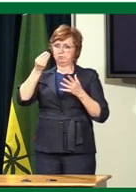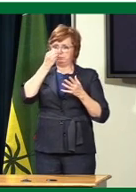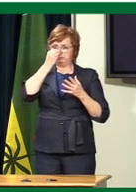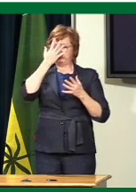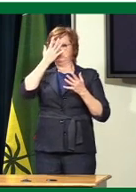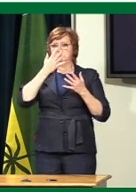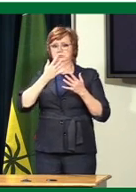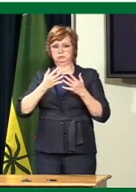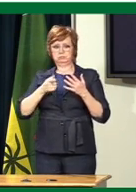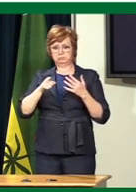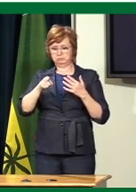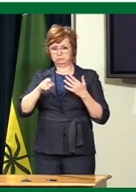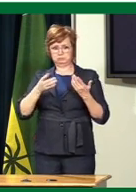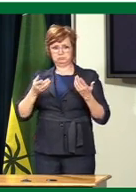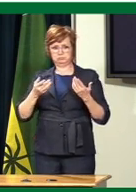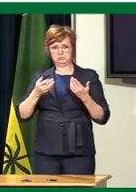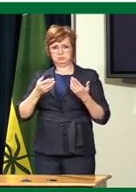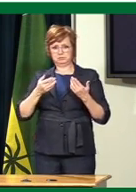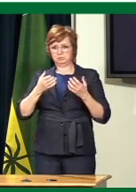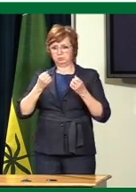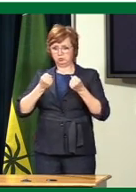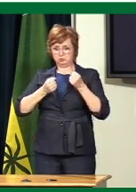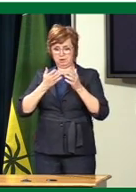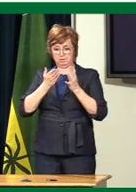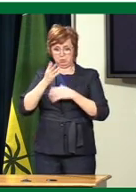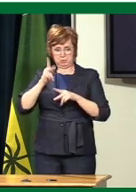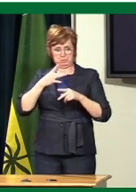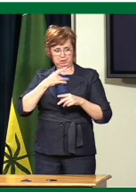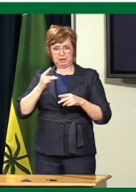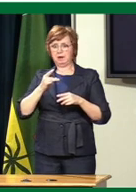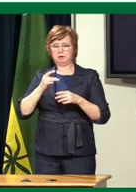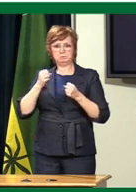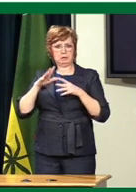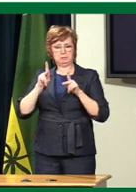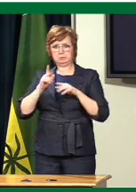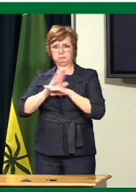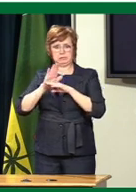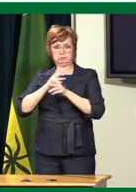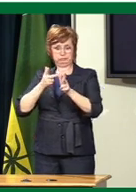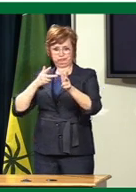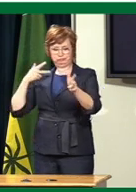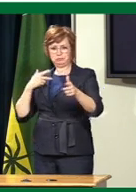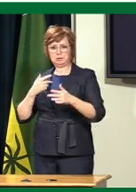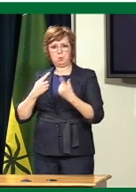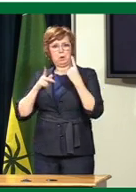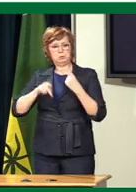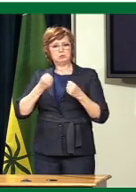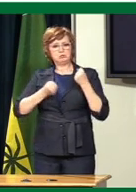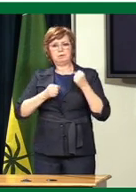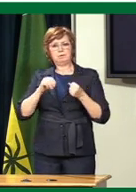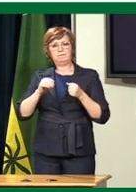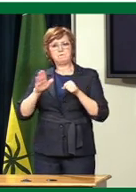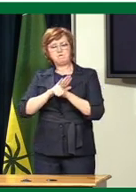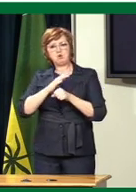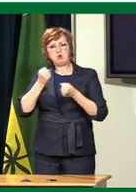individual in a car coming through, so there are multiple individuals. So we're working on how do we actually build that capacity. With respect